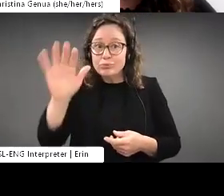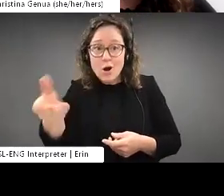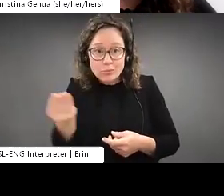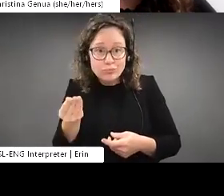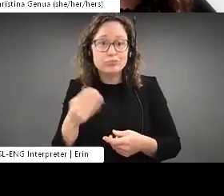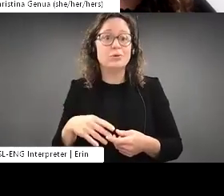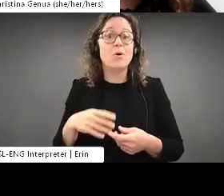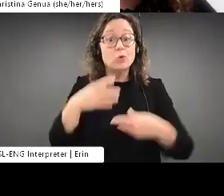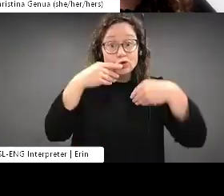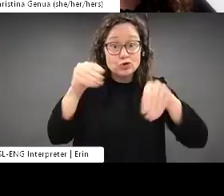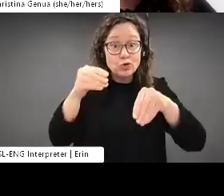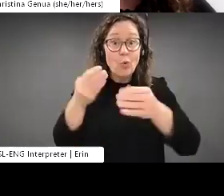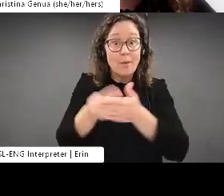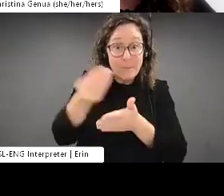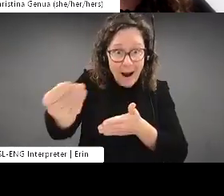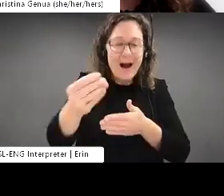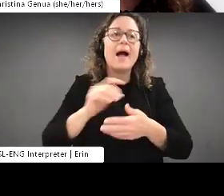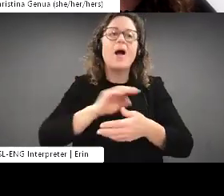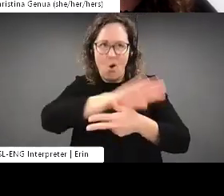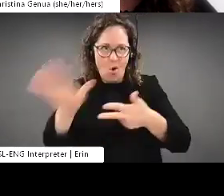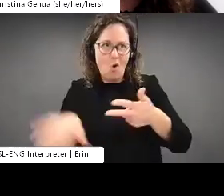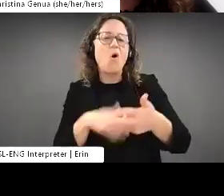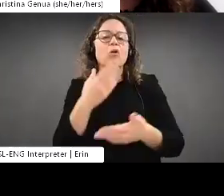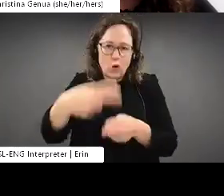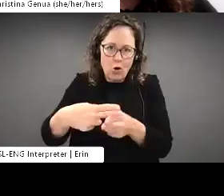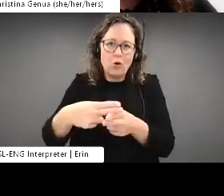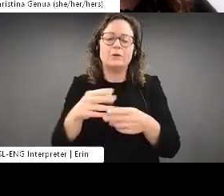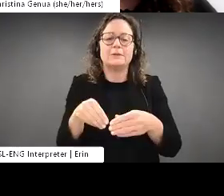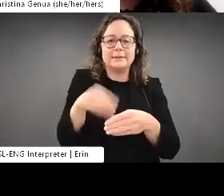Any questions on these money words?